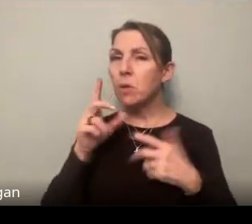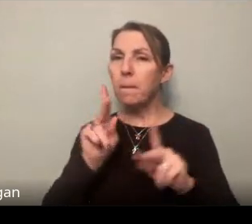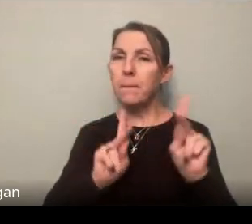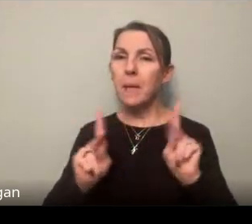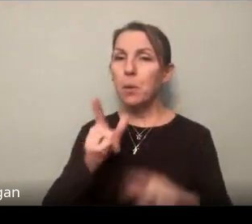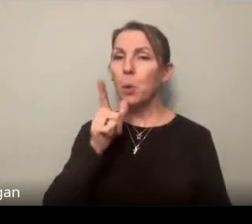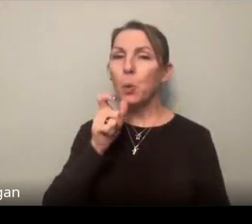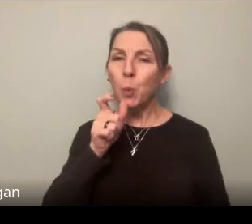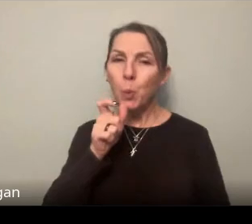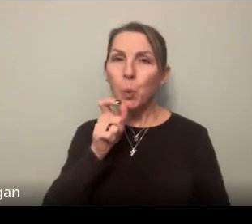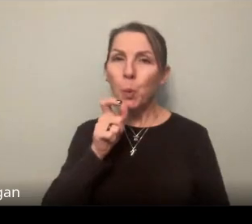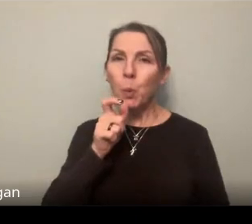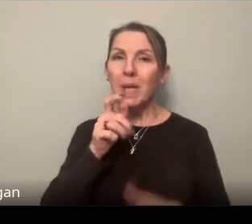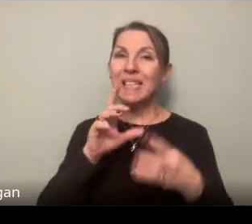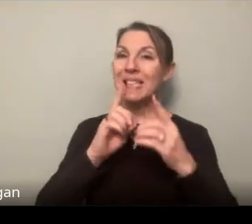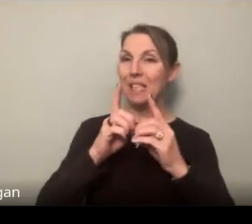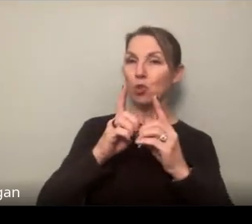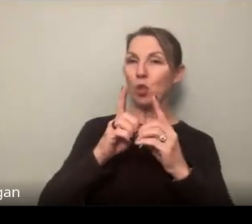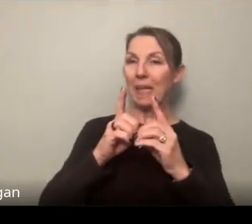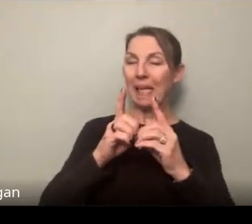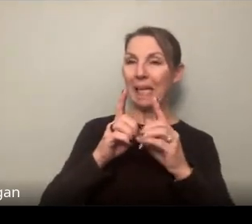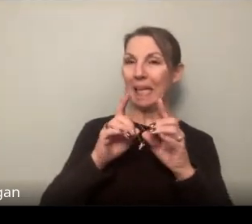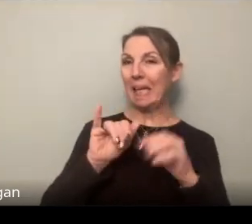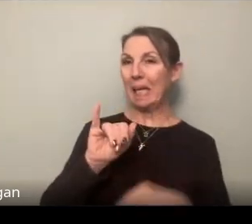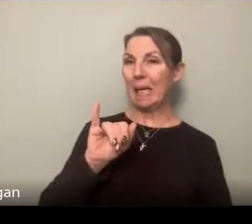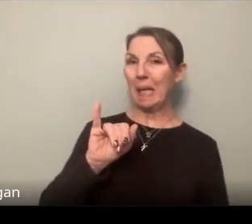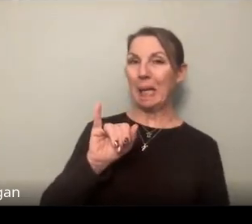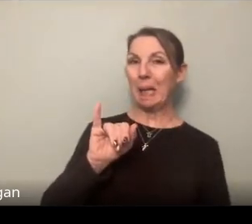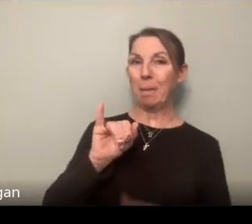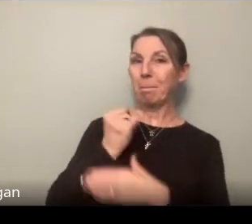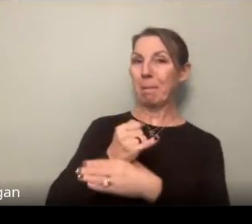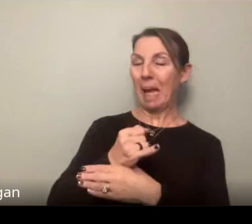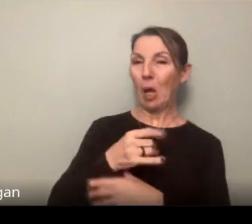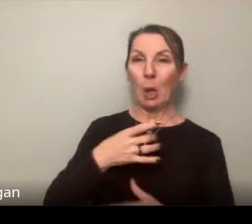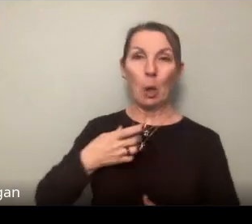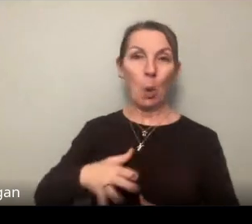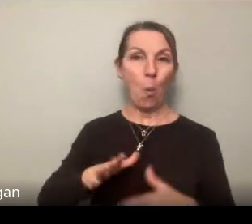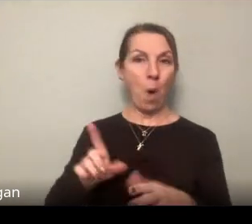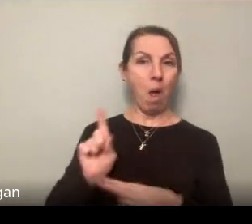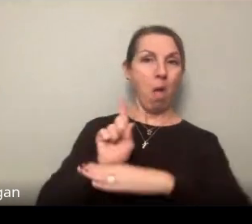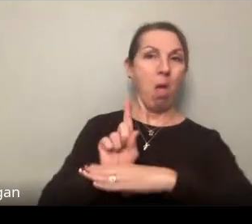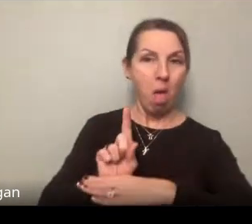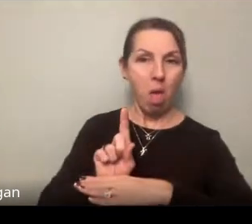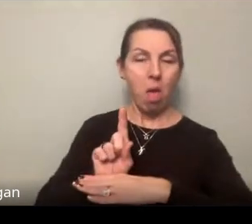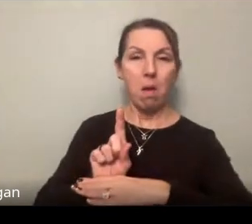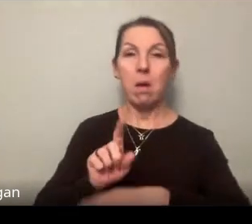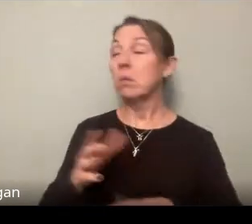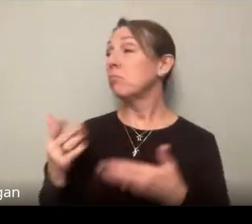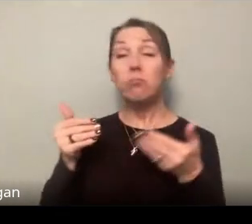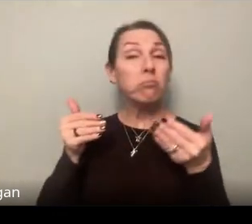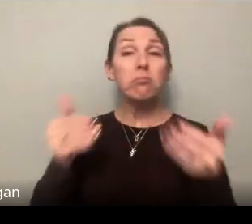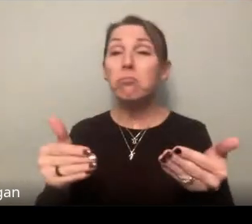who are visually impaired who may be reluctant to get behind the stove? I would say just do it.